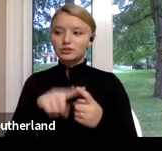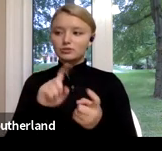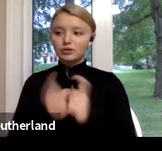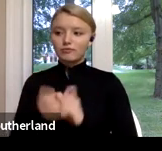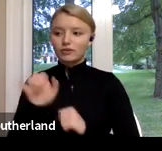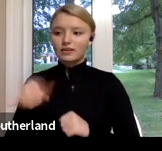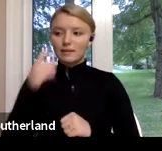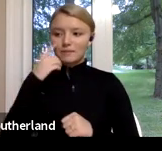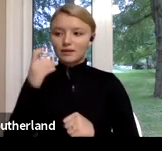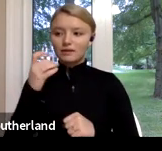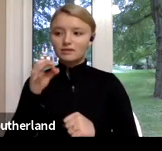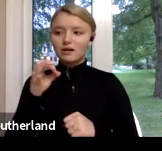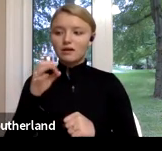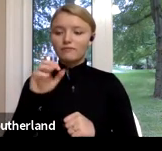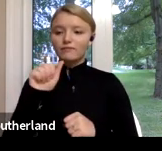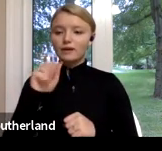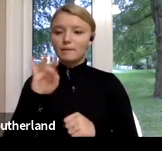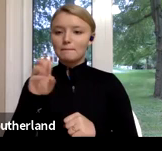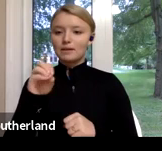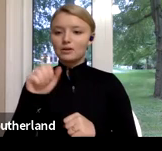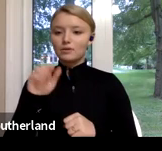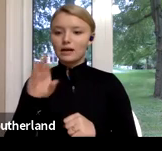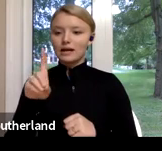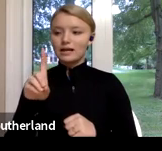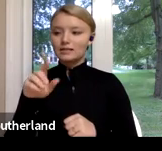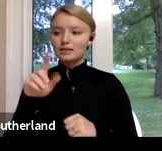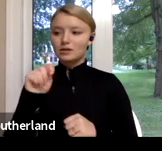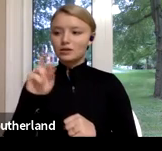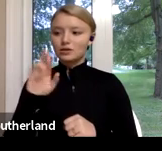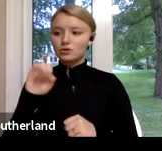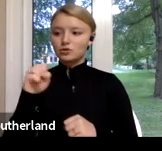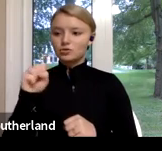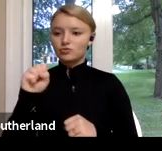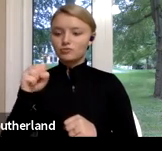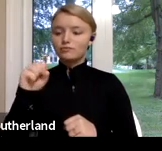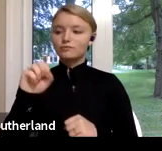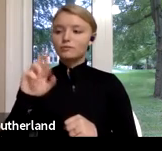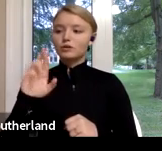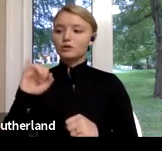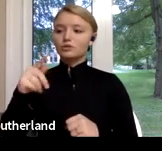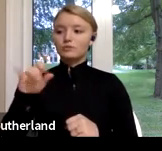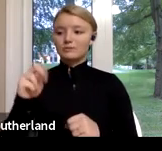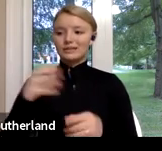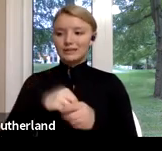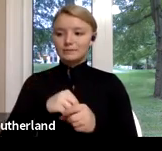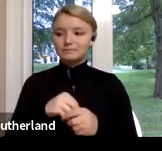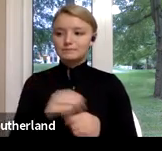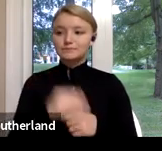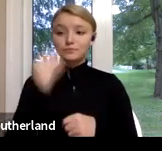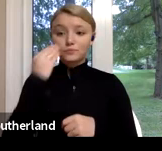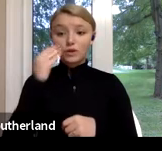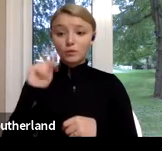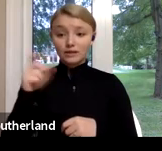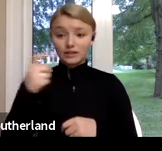for the conversion of amino acids in protein. So do you know what Ningxia Red is? It's an